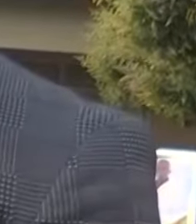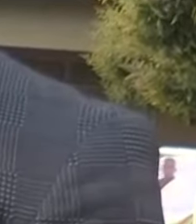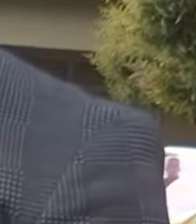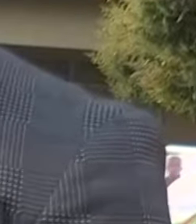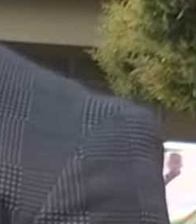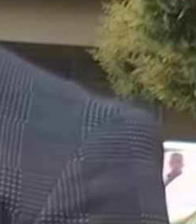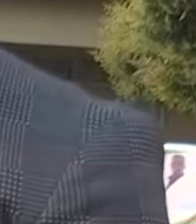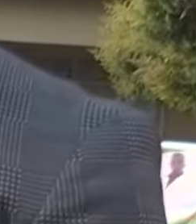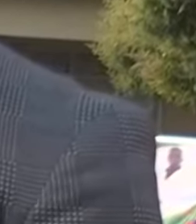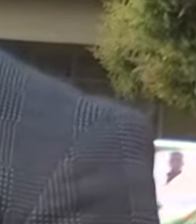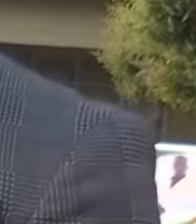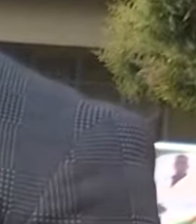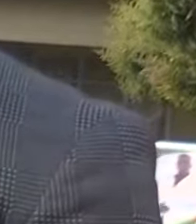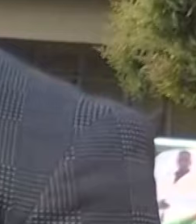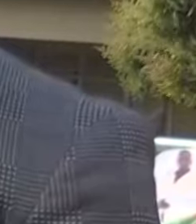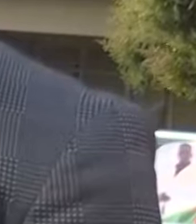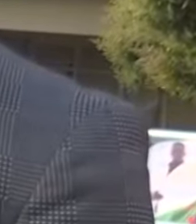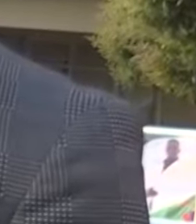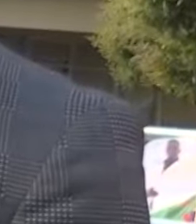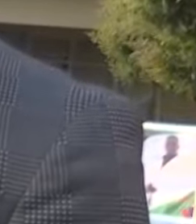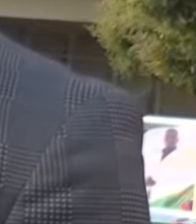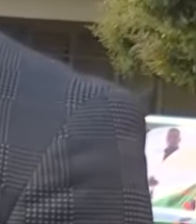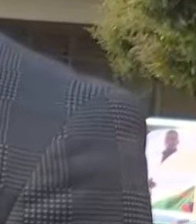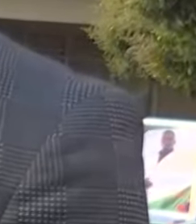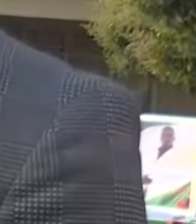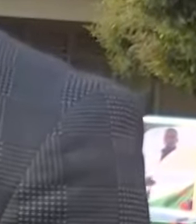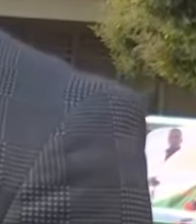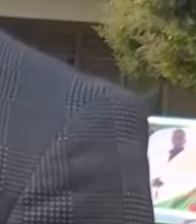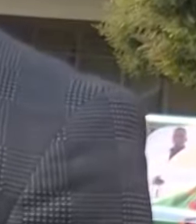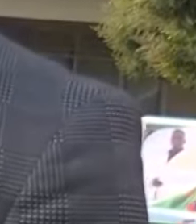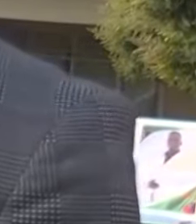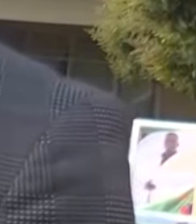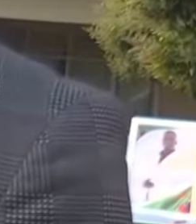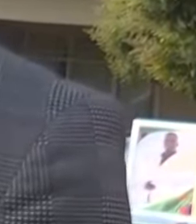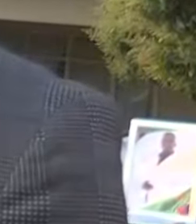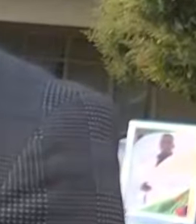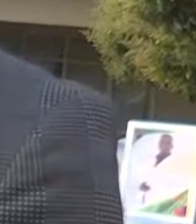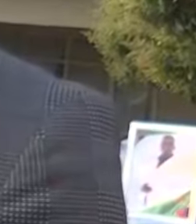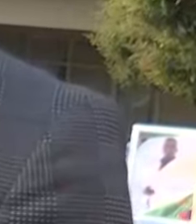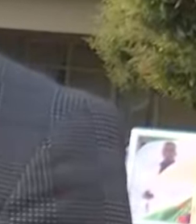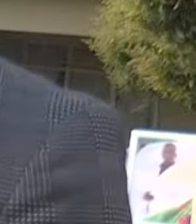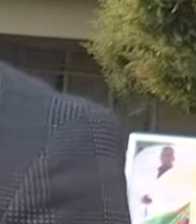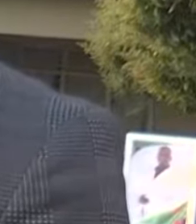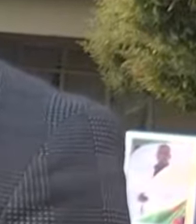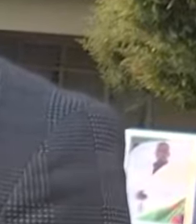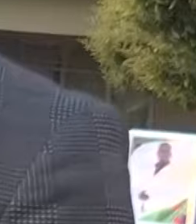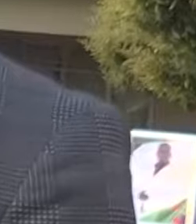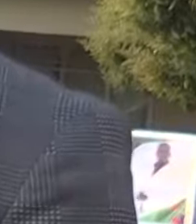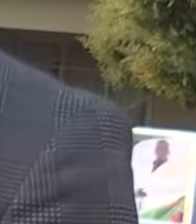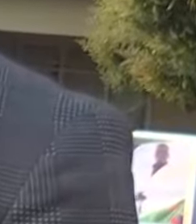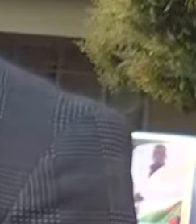The only thing that has distinct us and humbled us is that we have received a message of